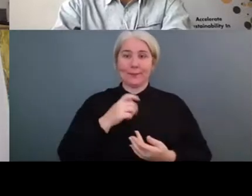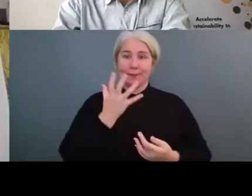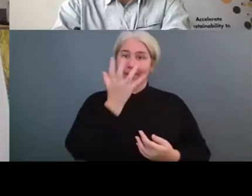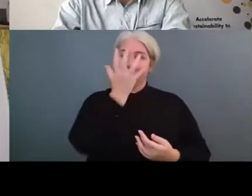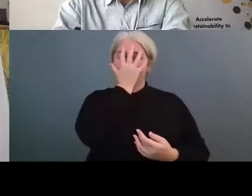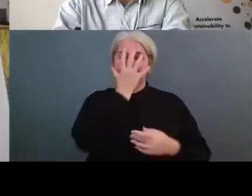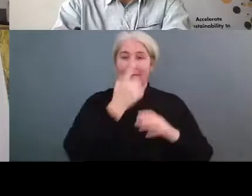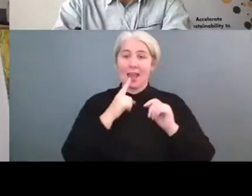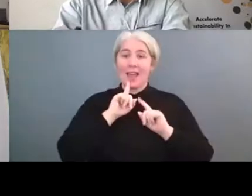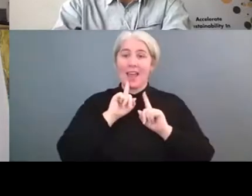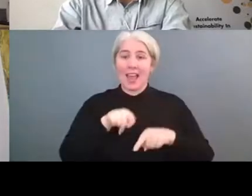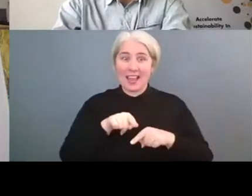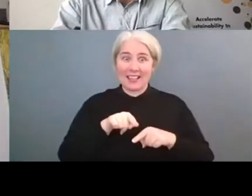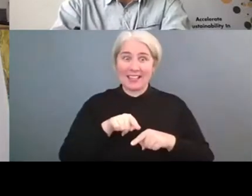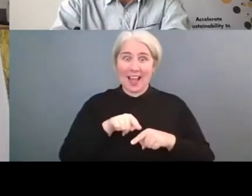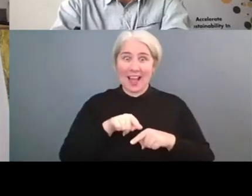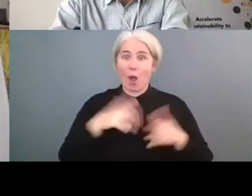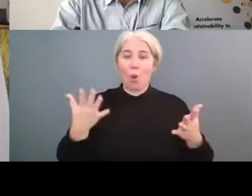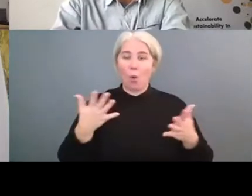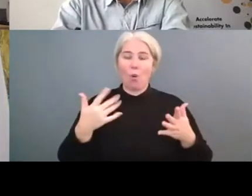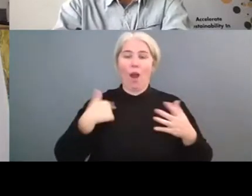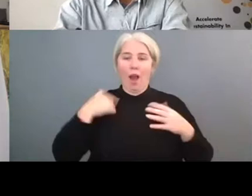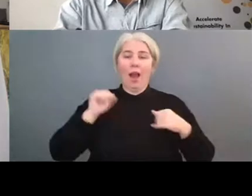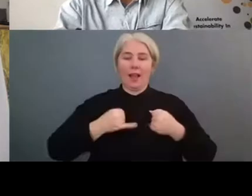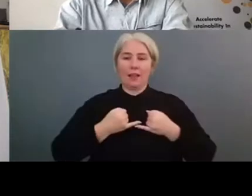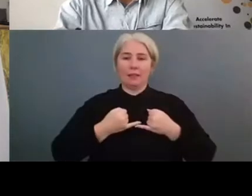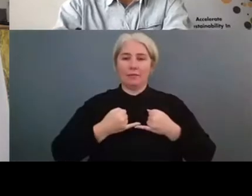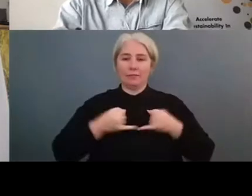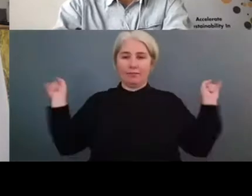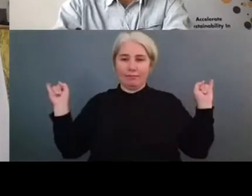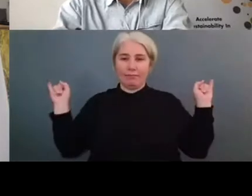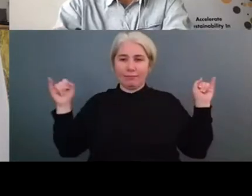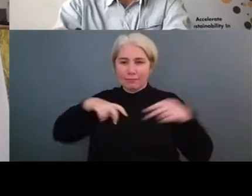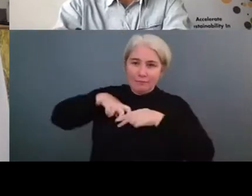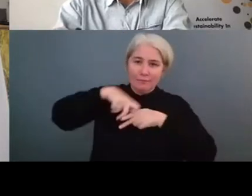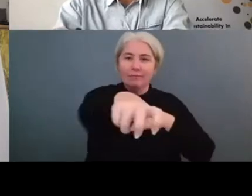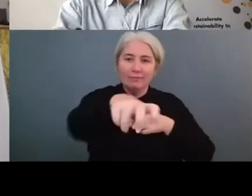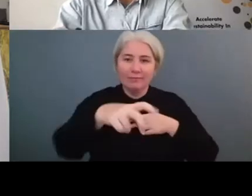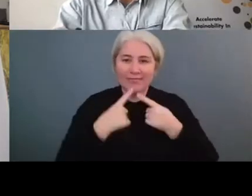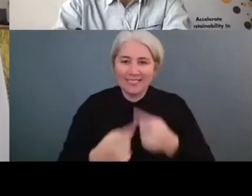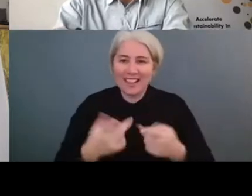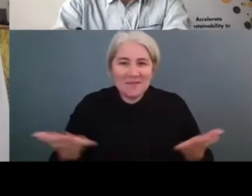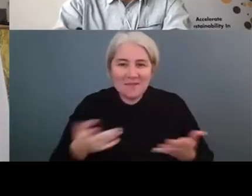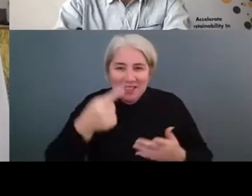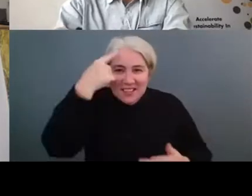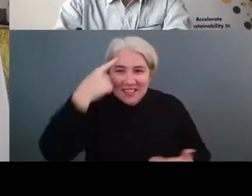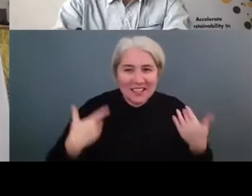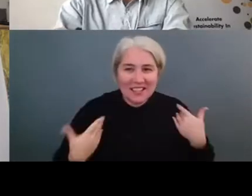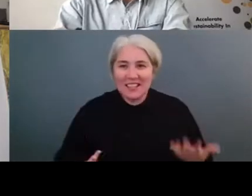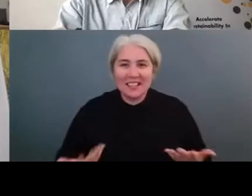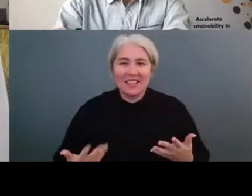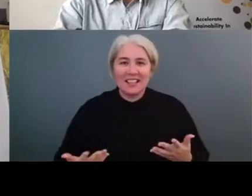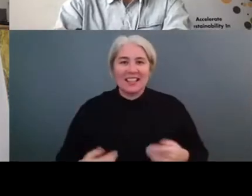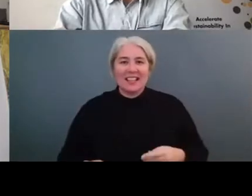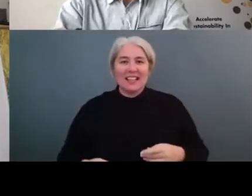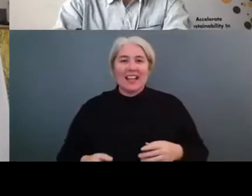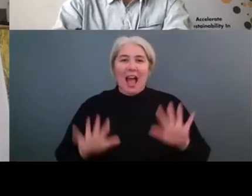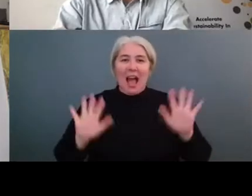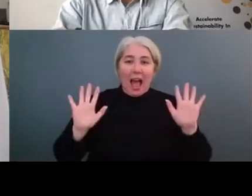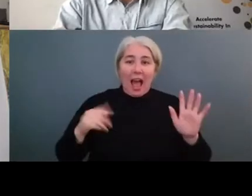I was looking at, right? You guys. I don't know. I think we're between friends, so